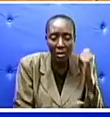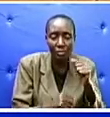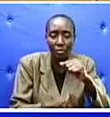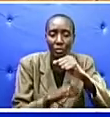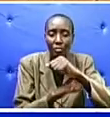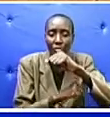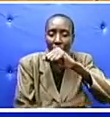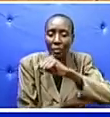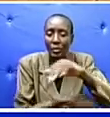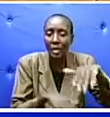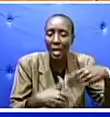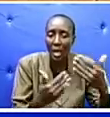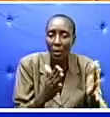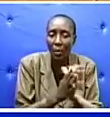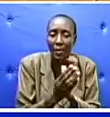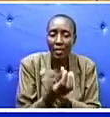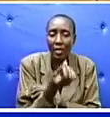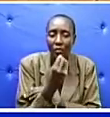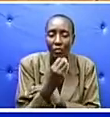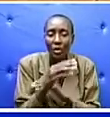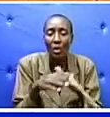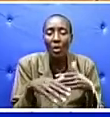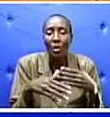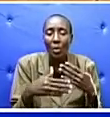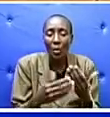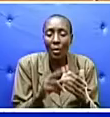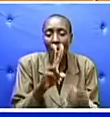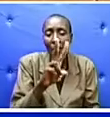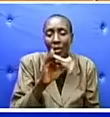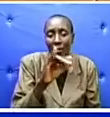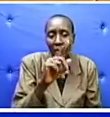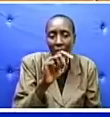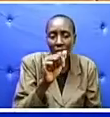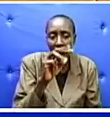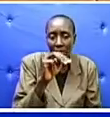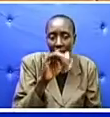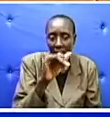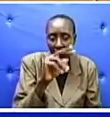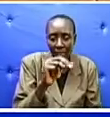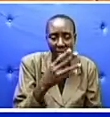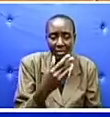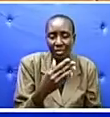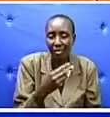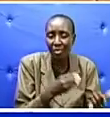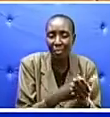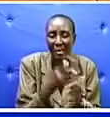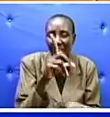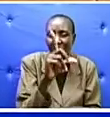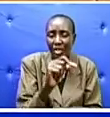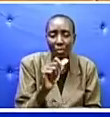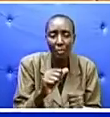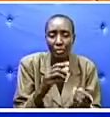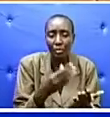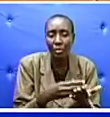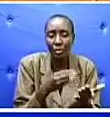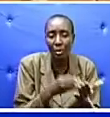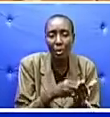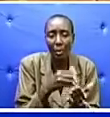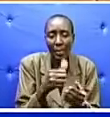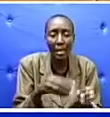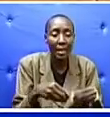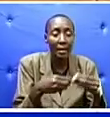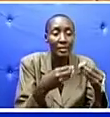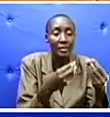food? Or even there's these vitamins for, I think, a shilling or 50 cents. They can buy that and, you know, give